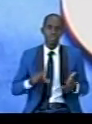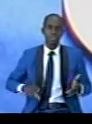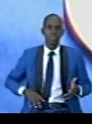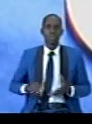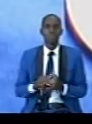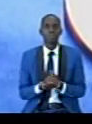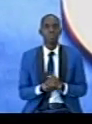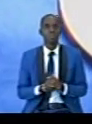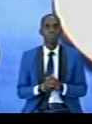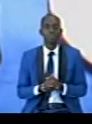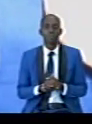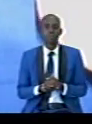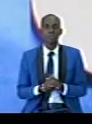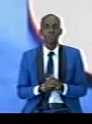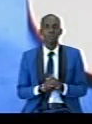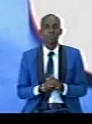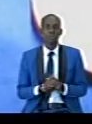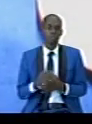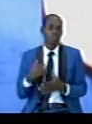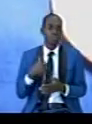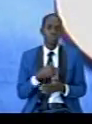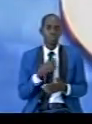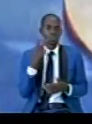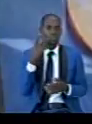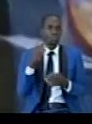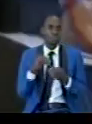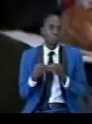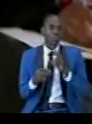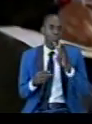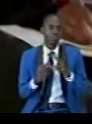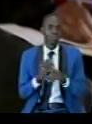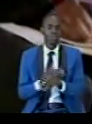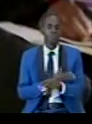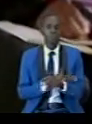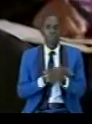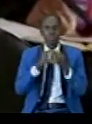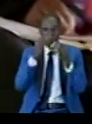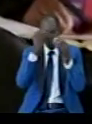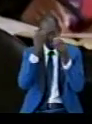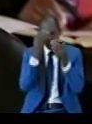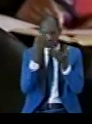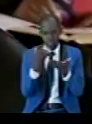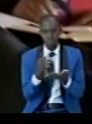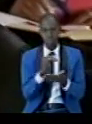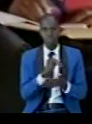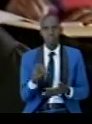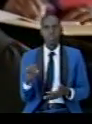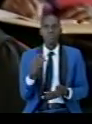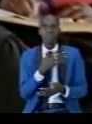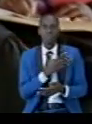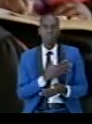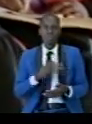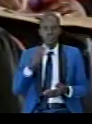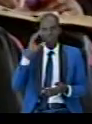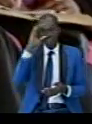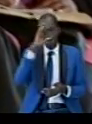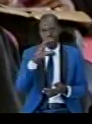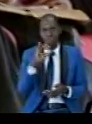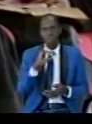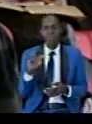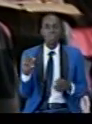Christ. Welcome to number 2 here. Number 2, obeying and seeking